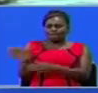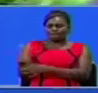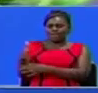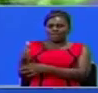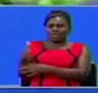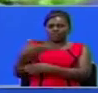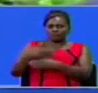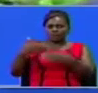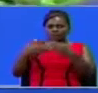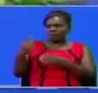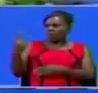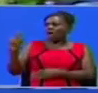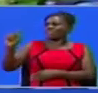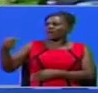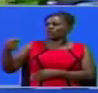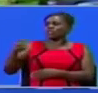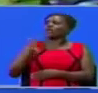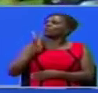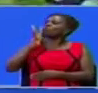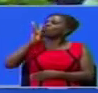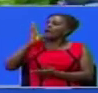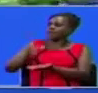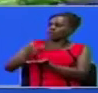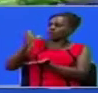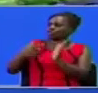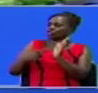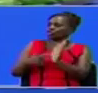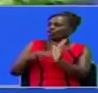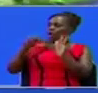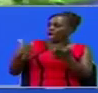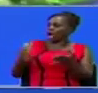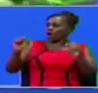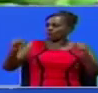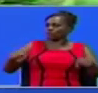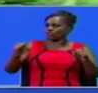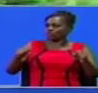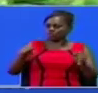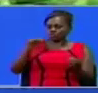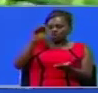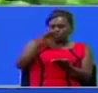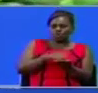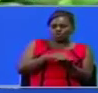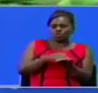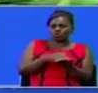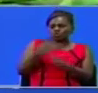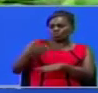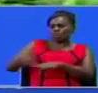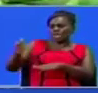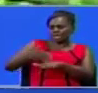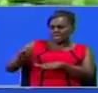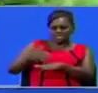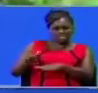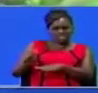constructed by nearly 1,000 wine bottles, just to show how we can minimize waste and how we can reuse